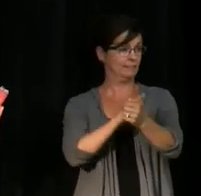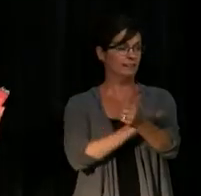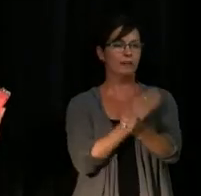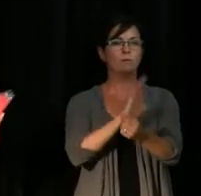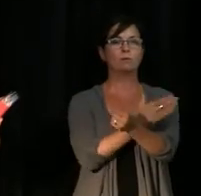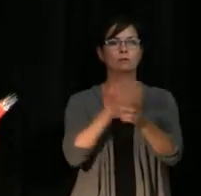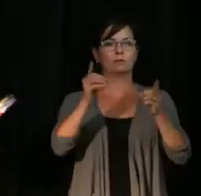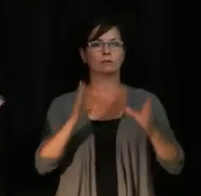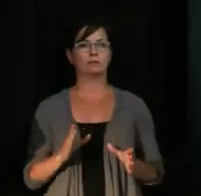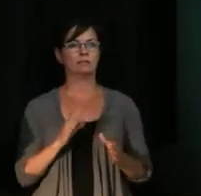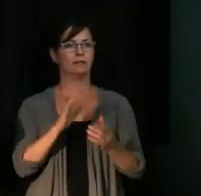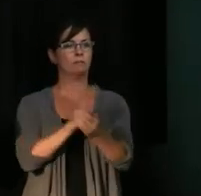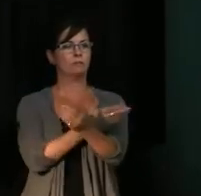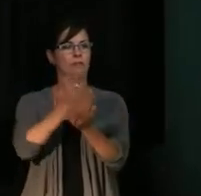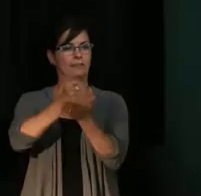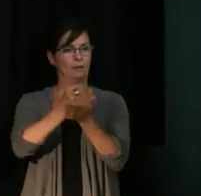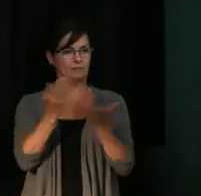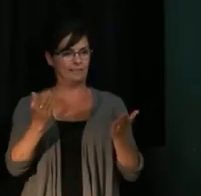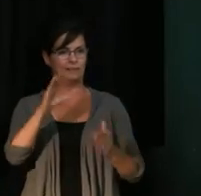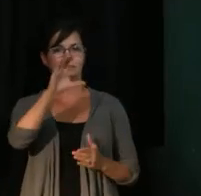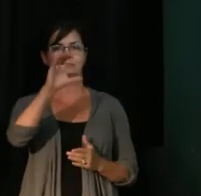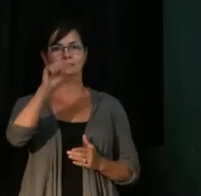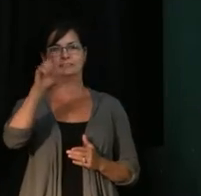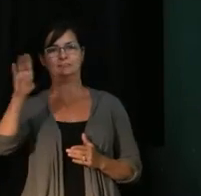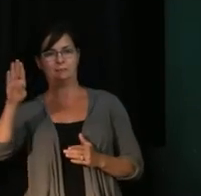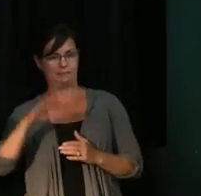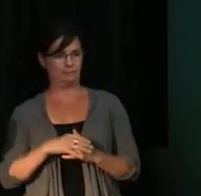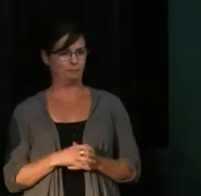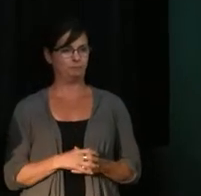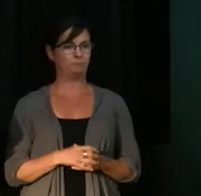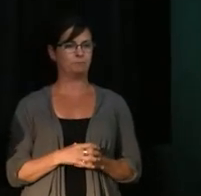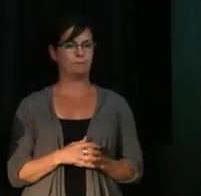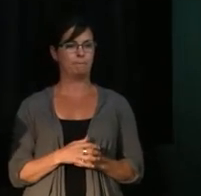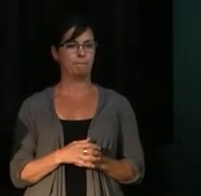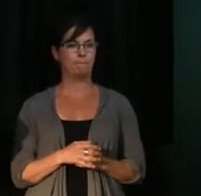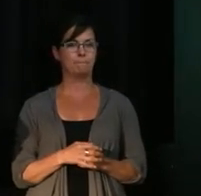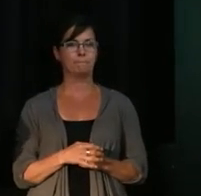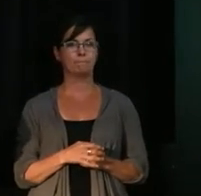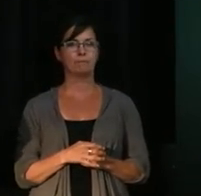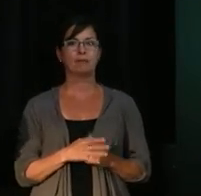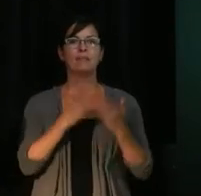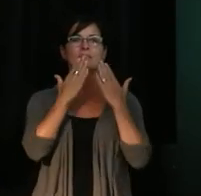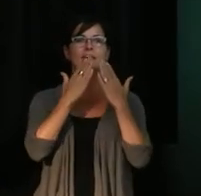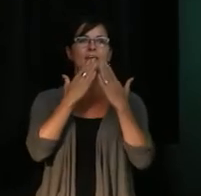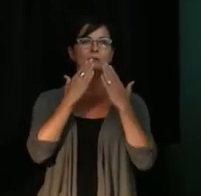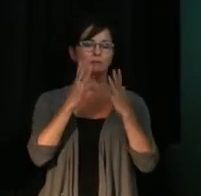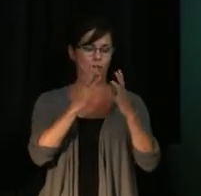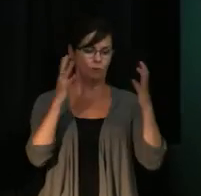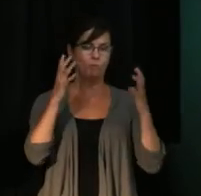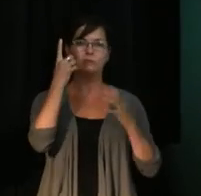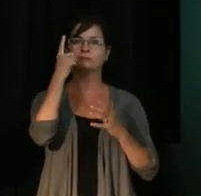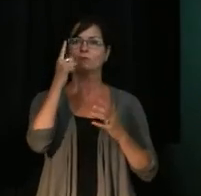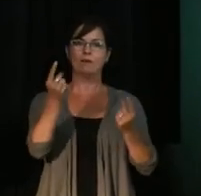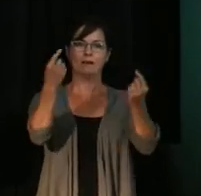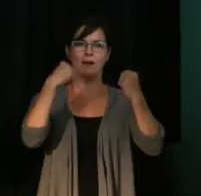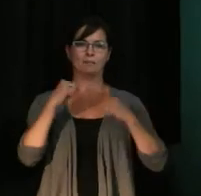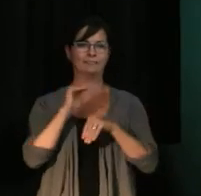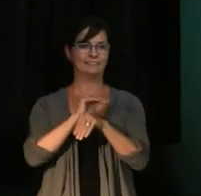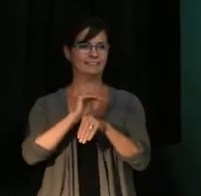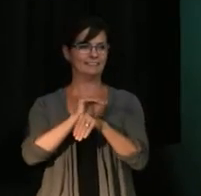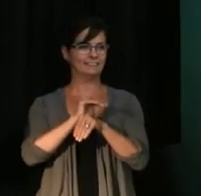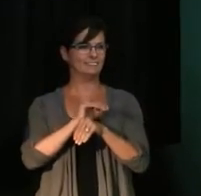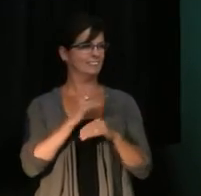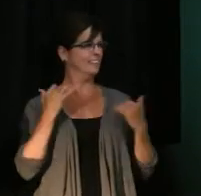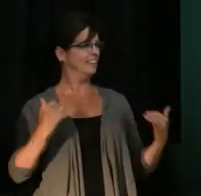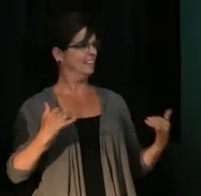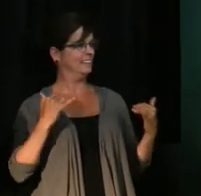music director, music therapist here at the Colorado School for the Deaf and the Blind. Thank you so much for showing up tonight. In an era